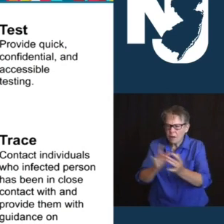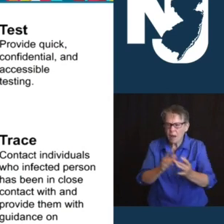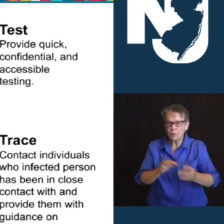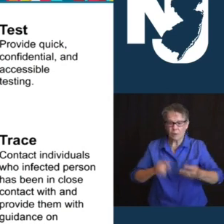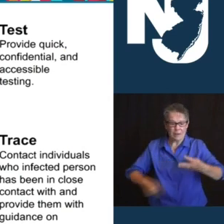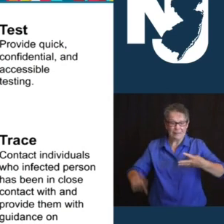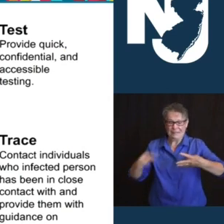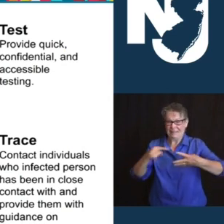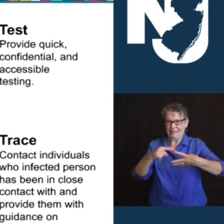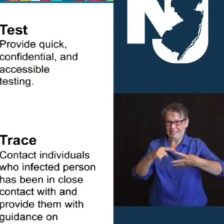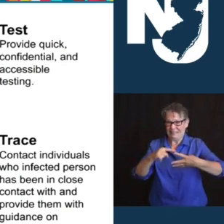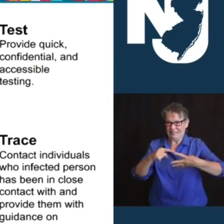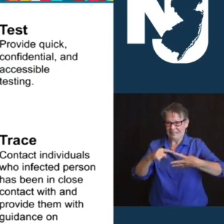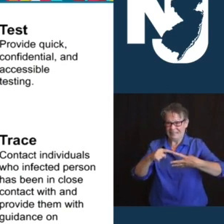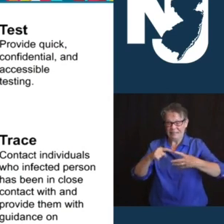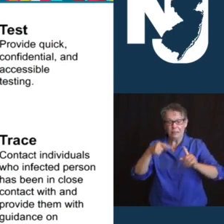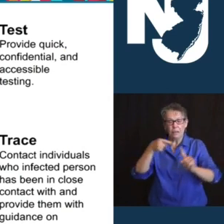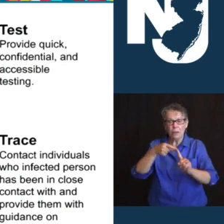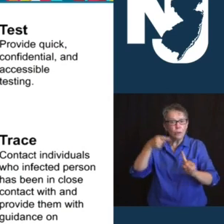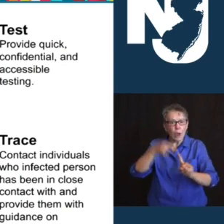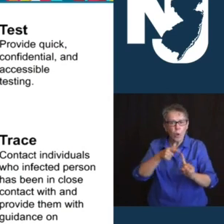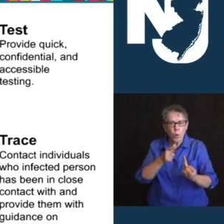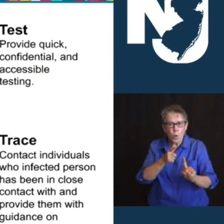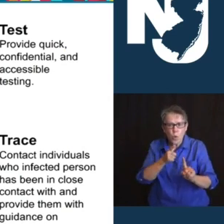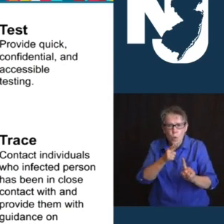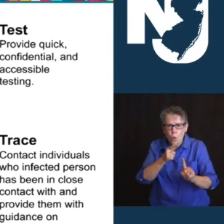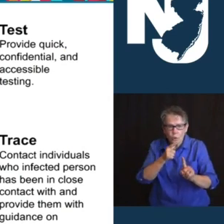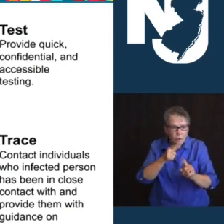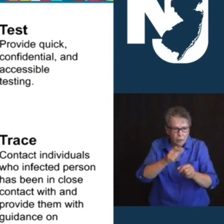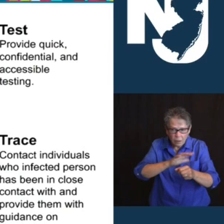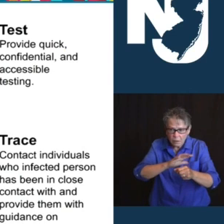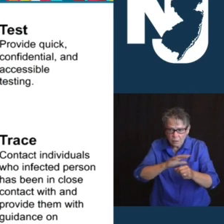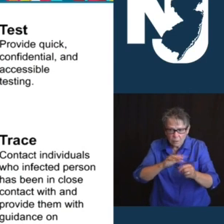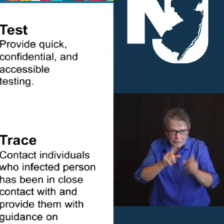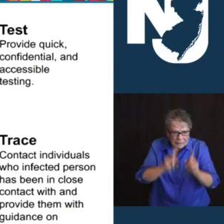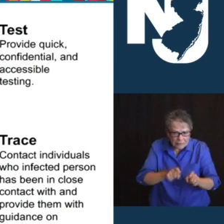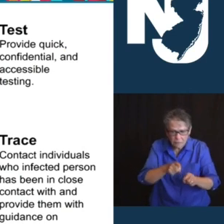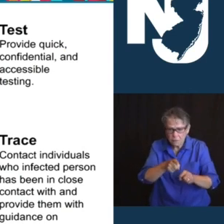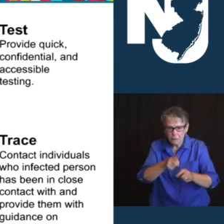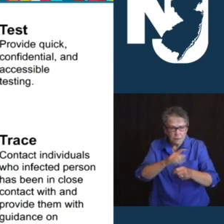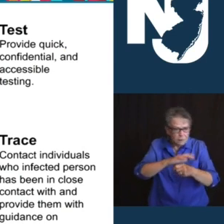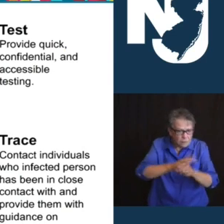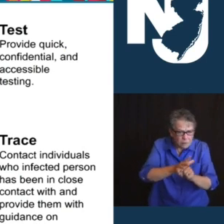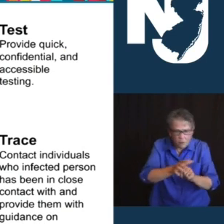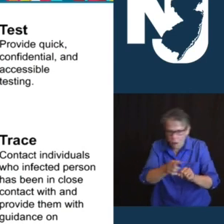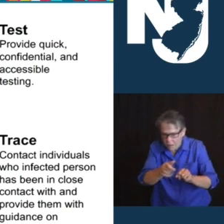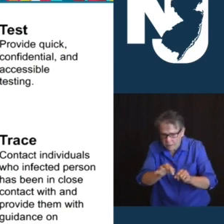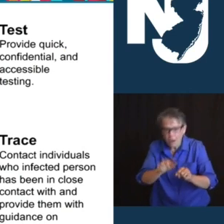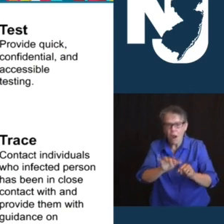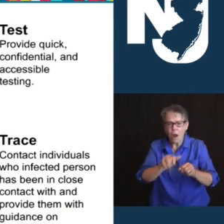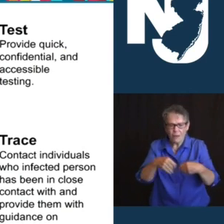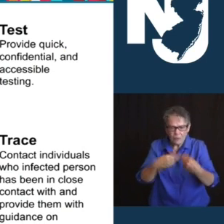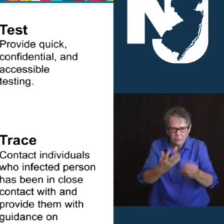whatever treatment is available, including quarantining and isolation, and we must trace.